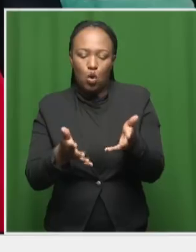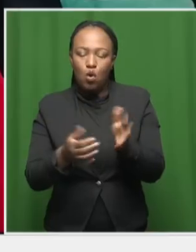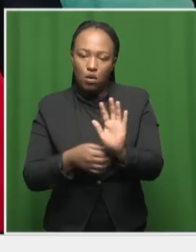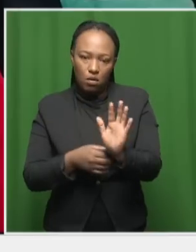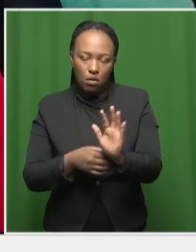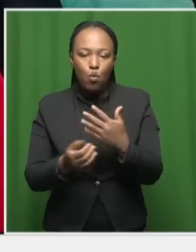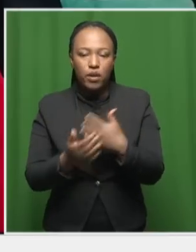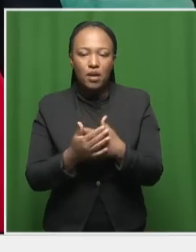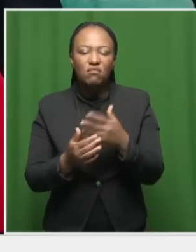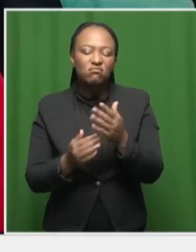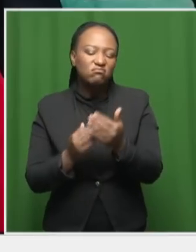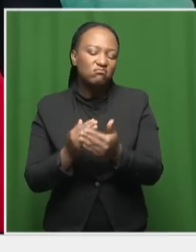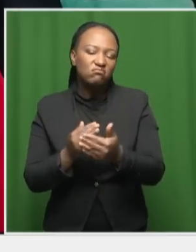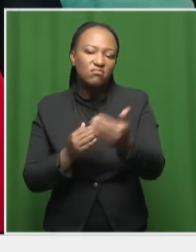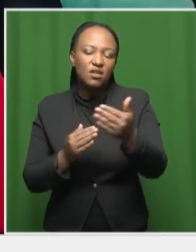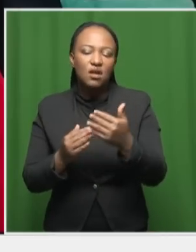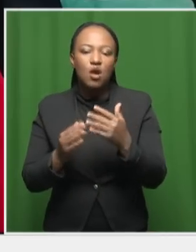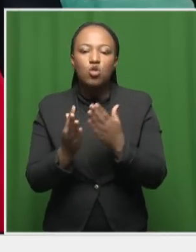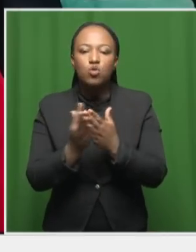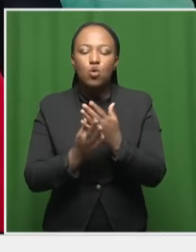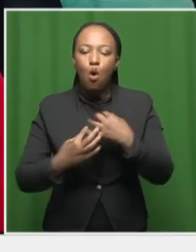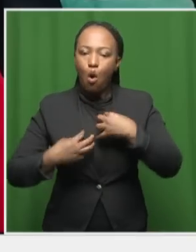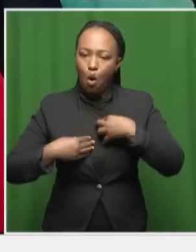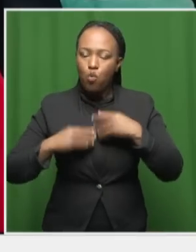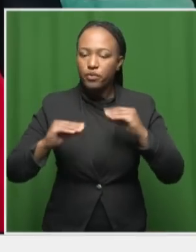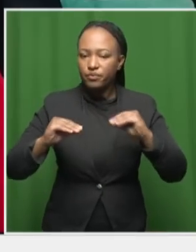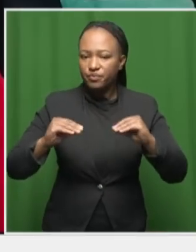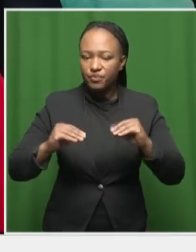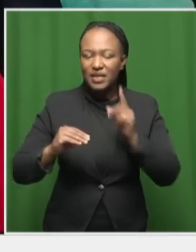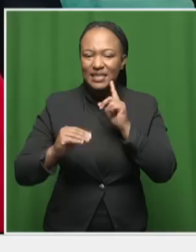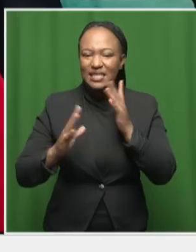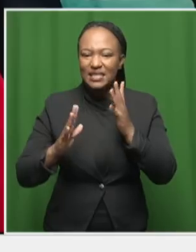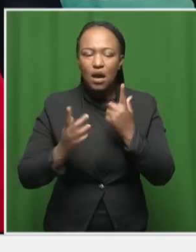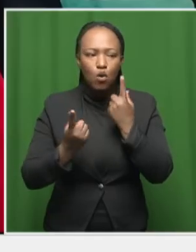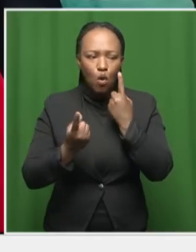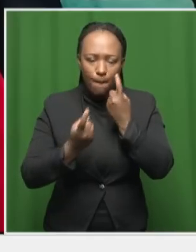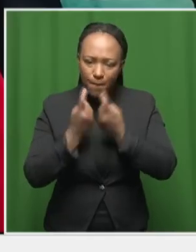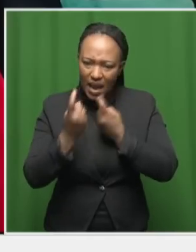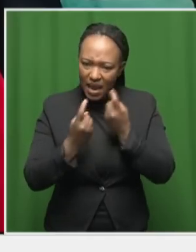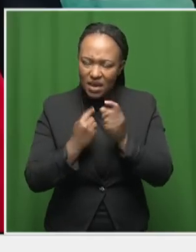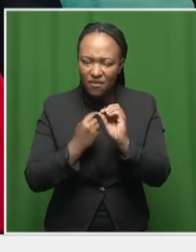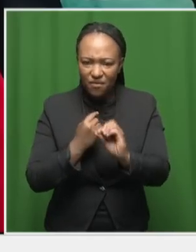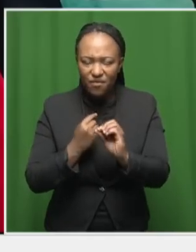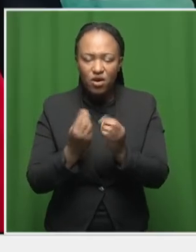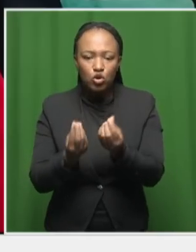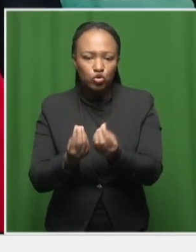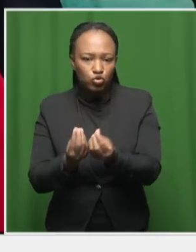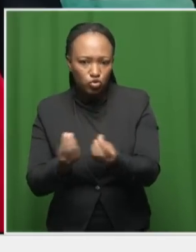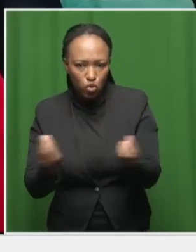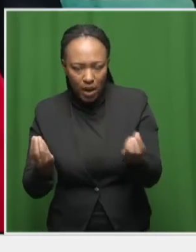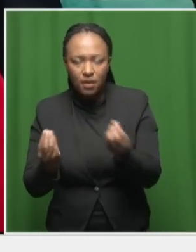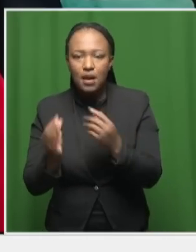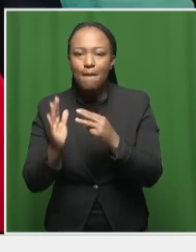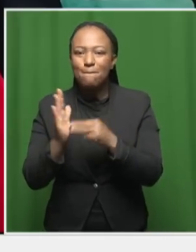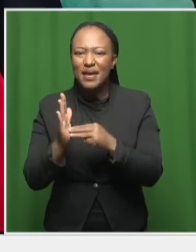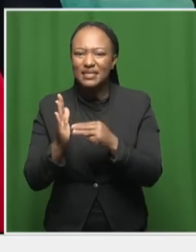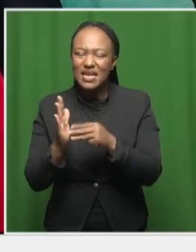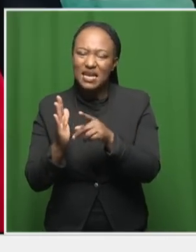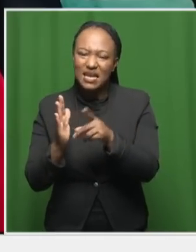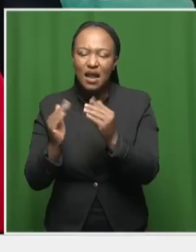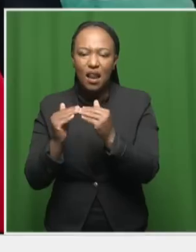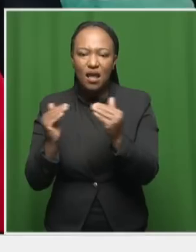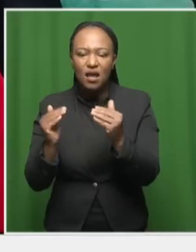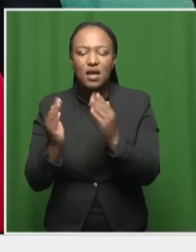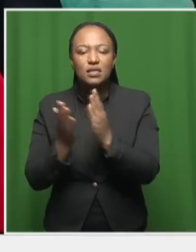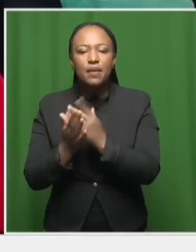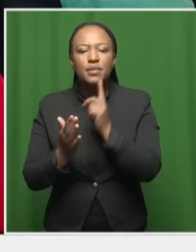can track this through our own education system as well, where teachers have been complaining about children, even at matric level, who some